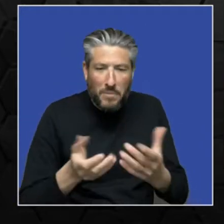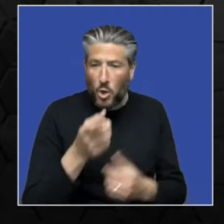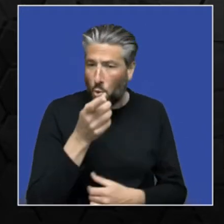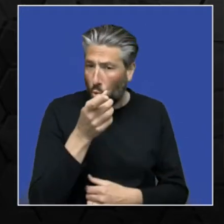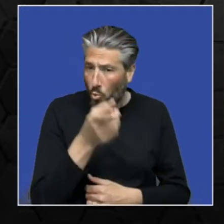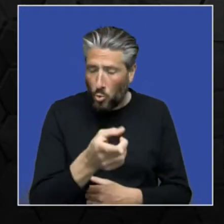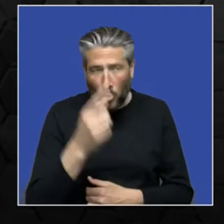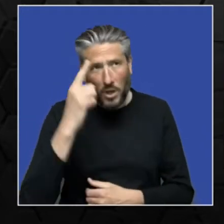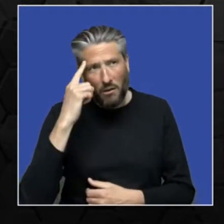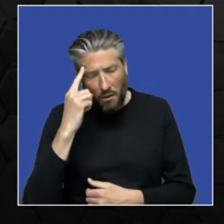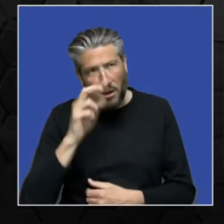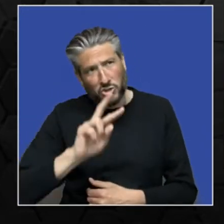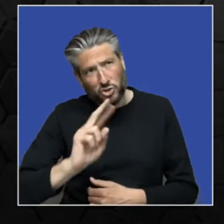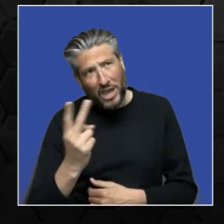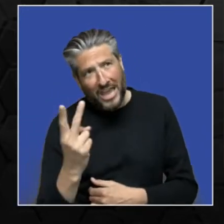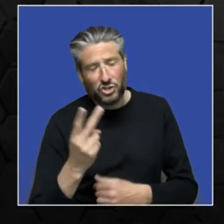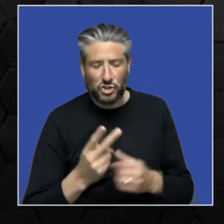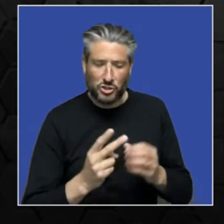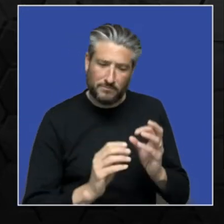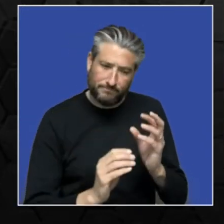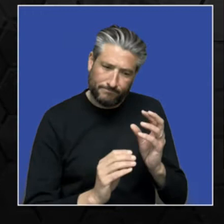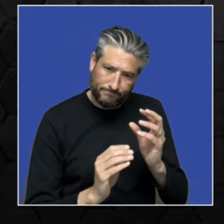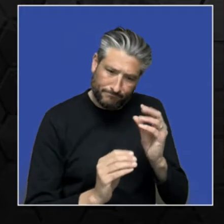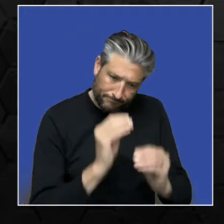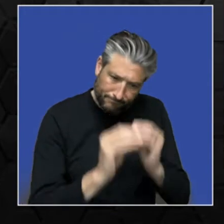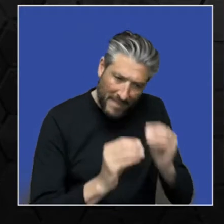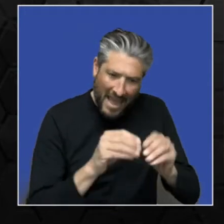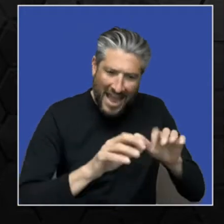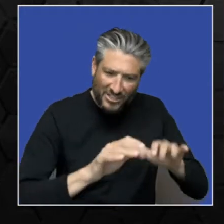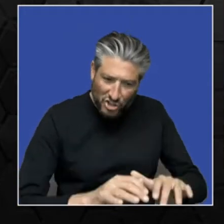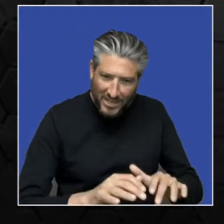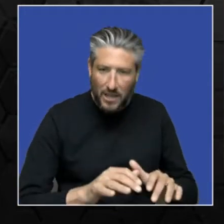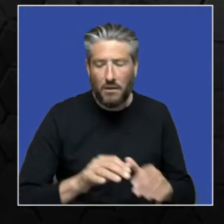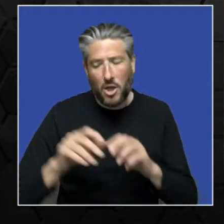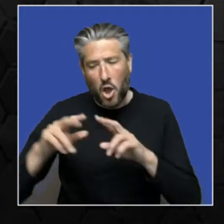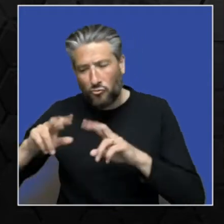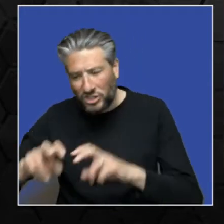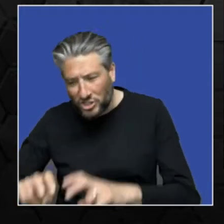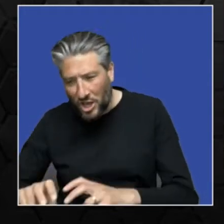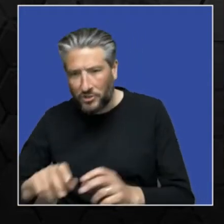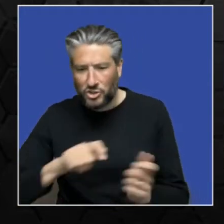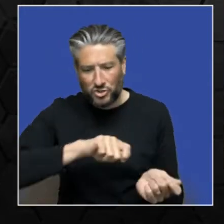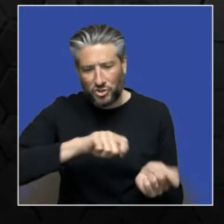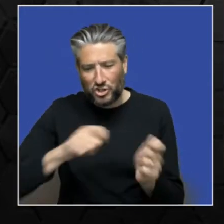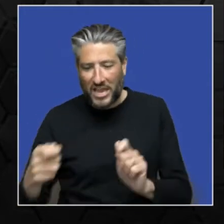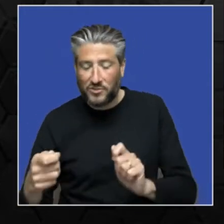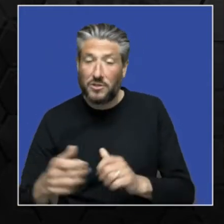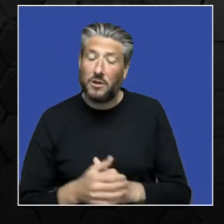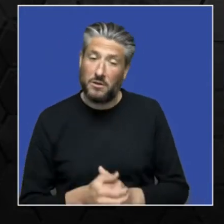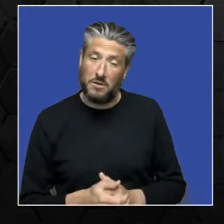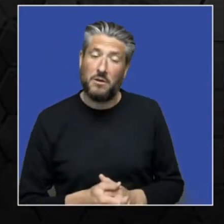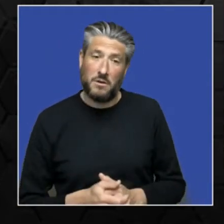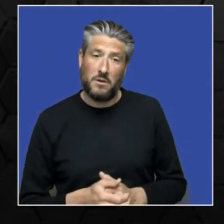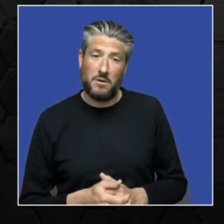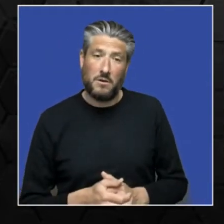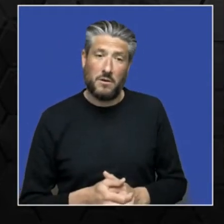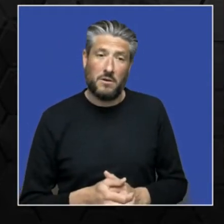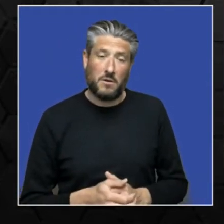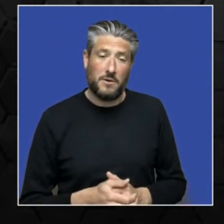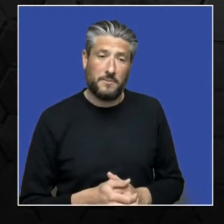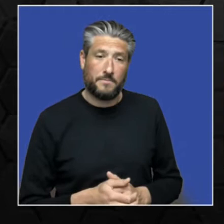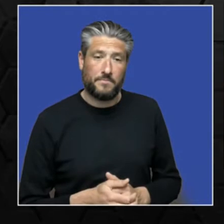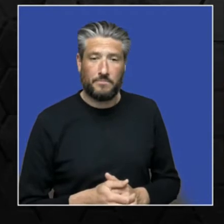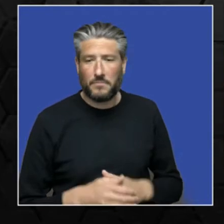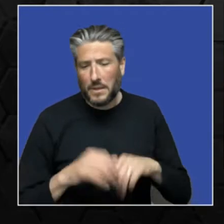looking towards research projects that involve a lot of engineering in the you can say main